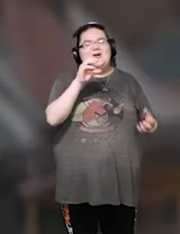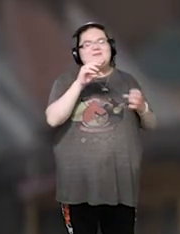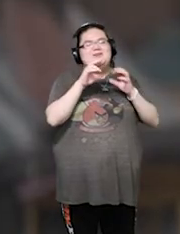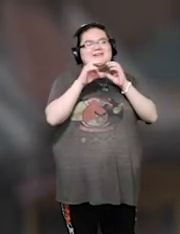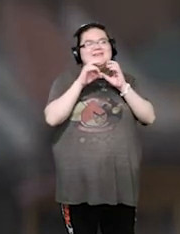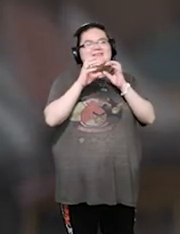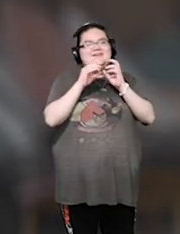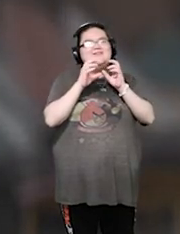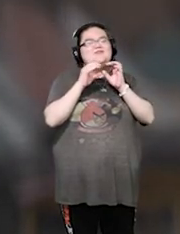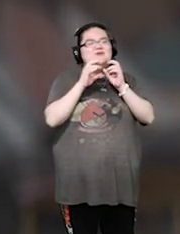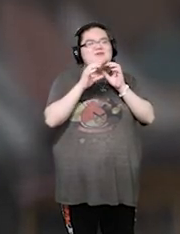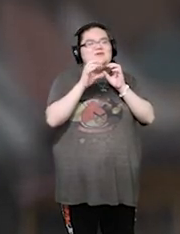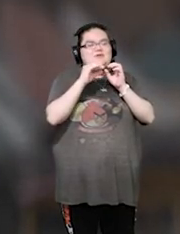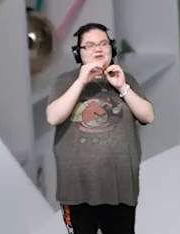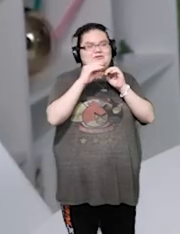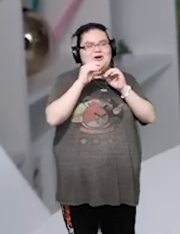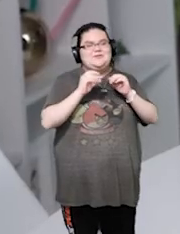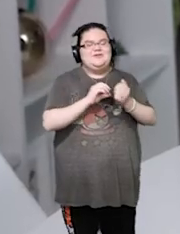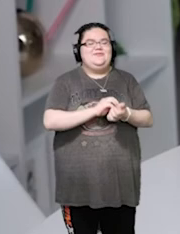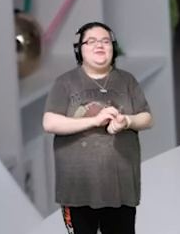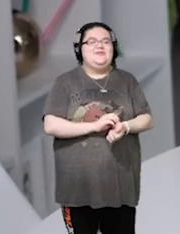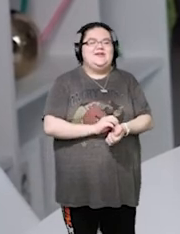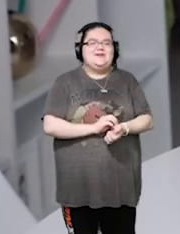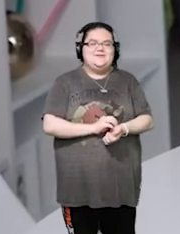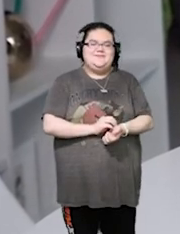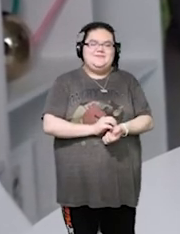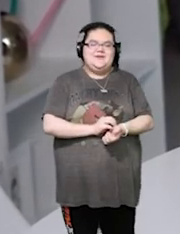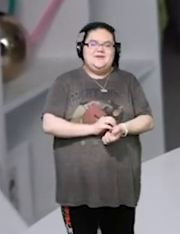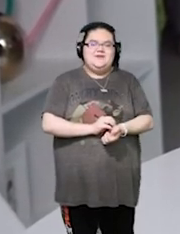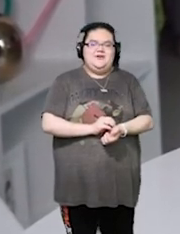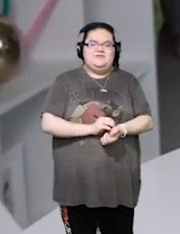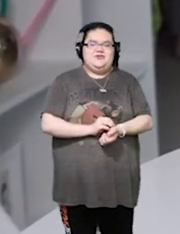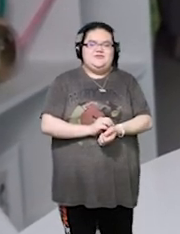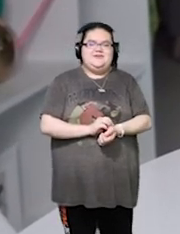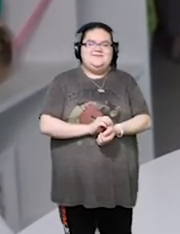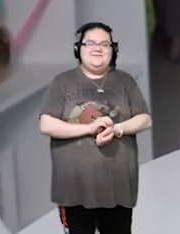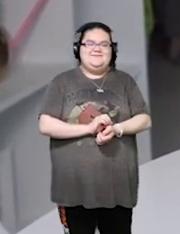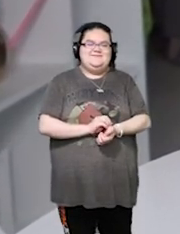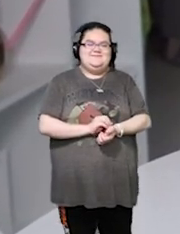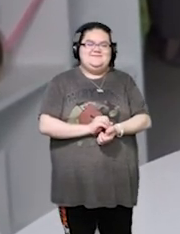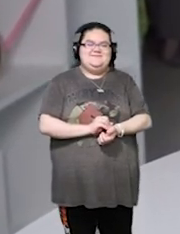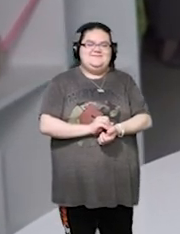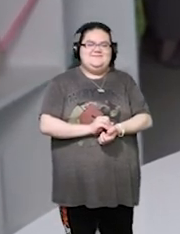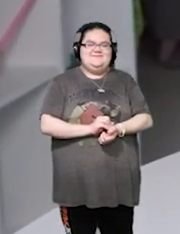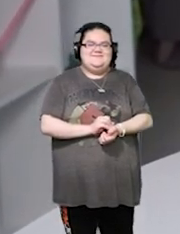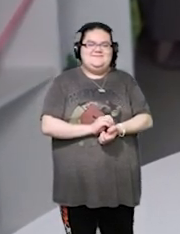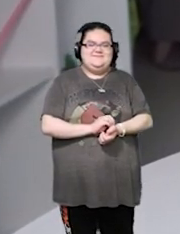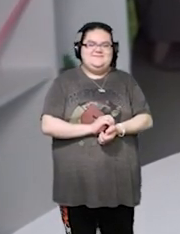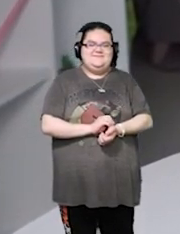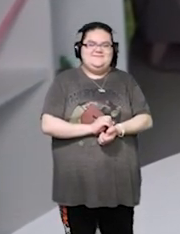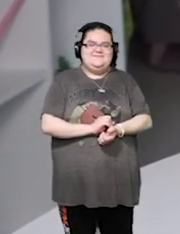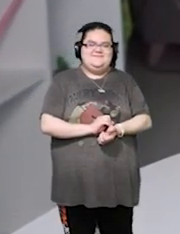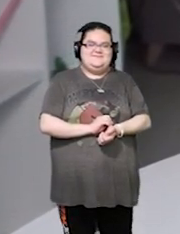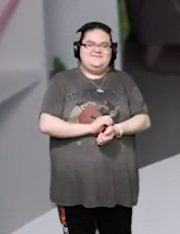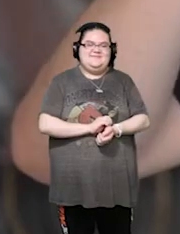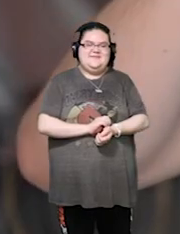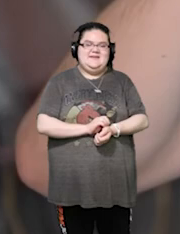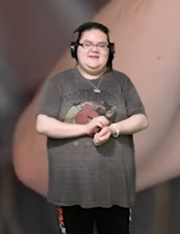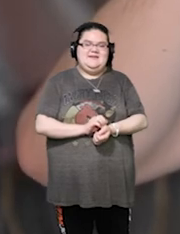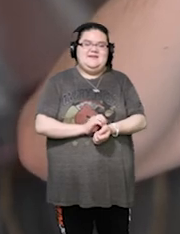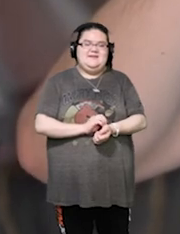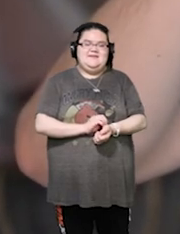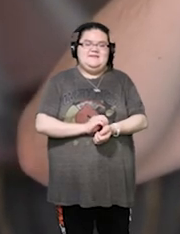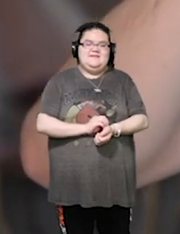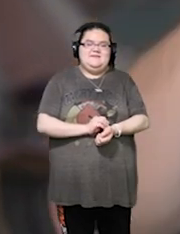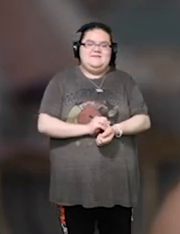because the top cookie, you know what an Oreo top cookie feels like. Oh, Joshua. That can't be a good Oreo, can it? Surely not.